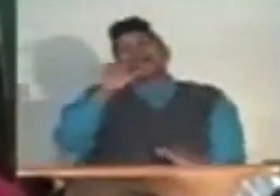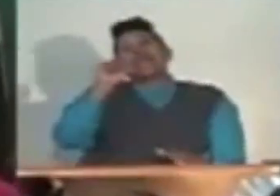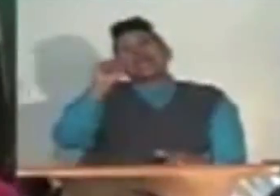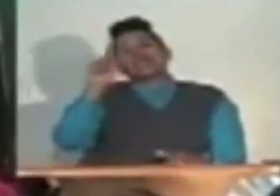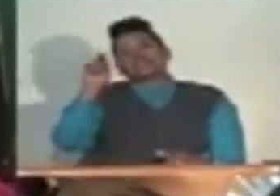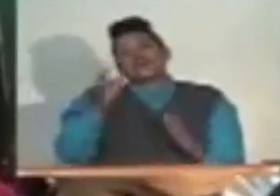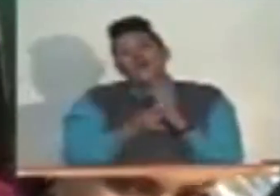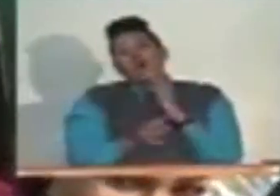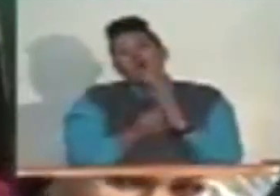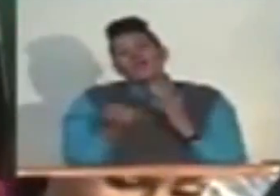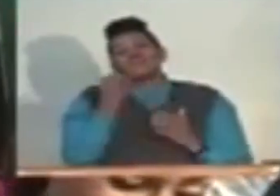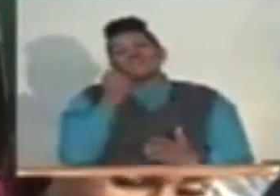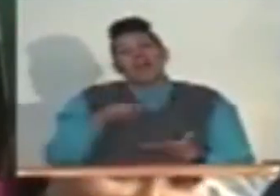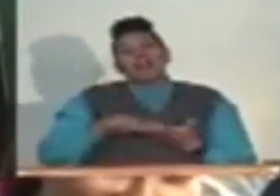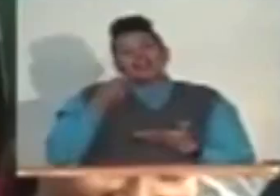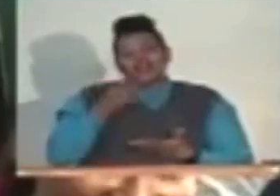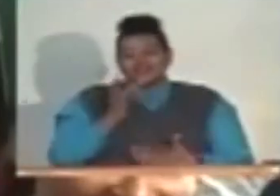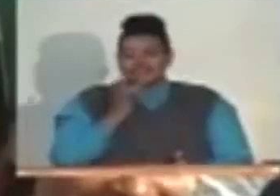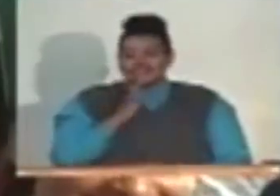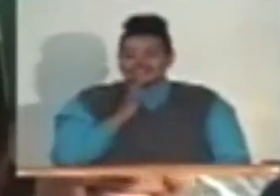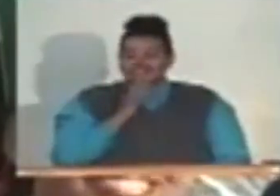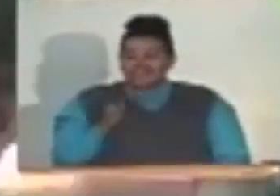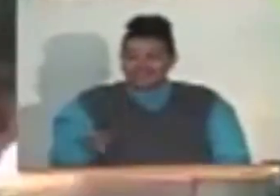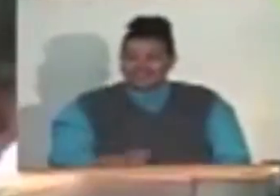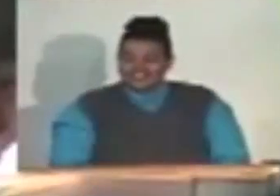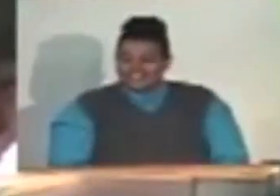Mr. Speaker,